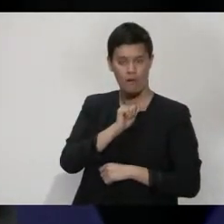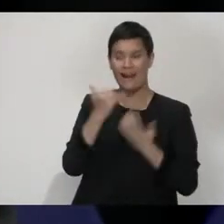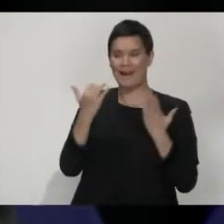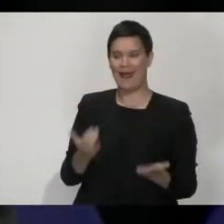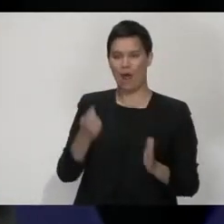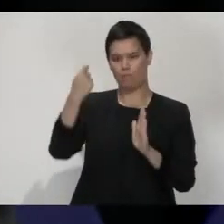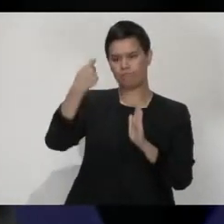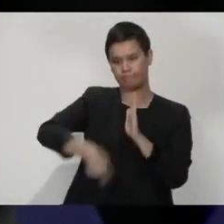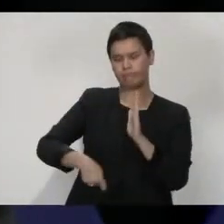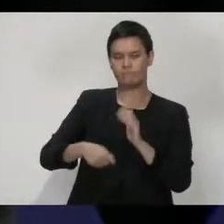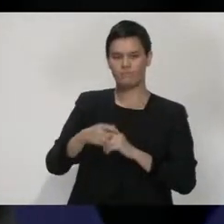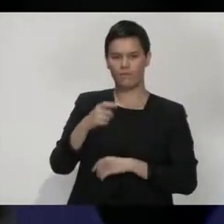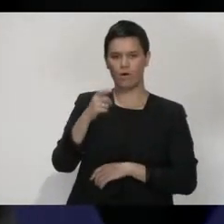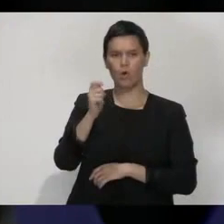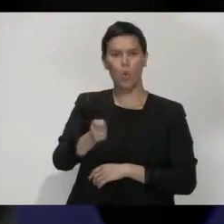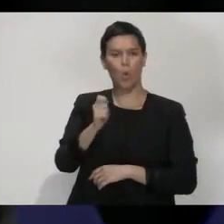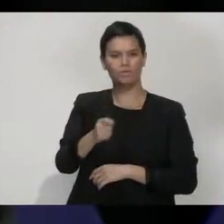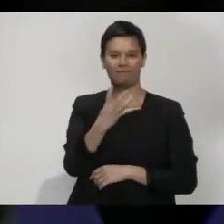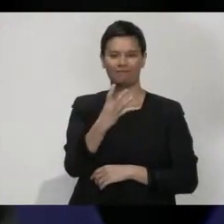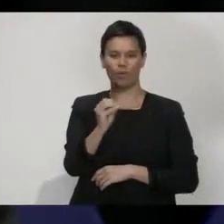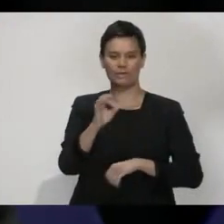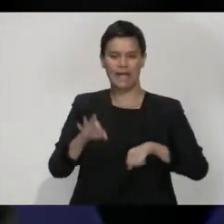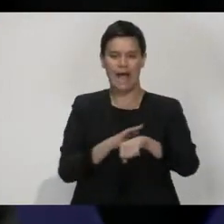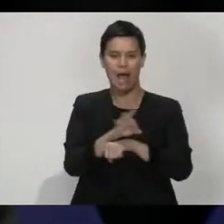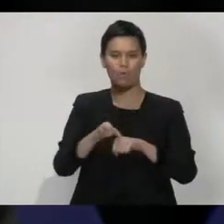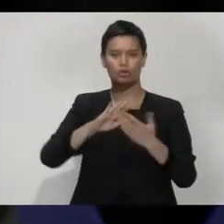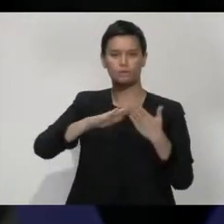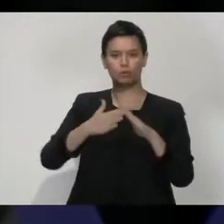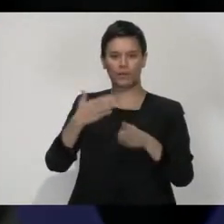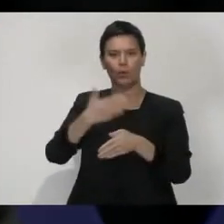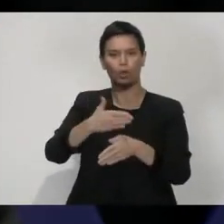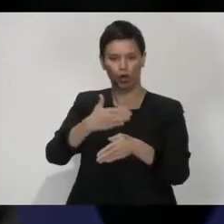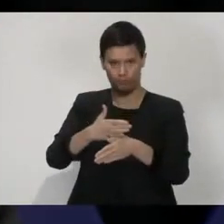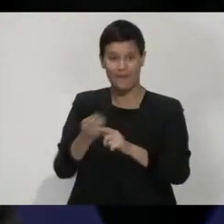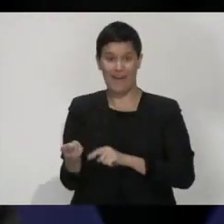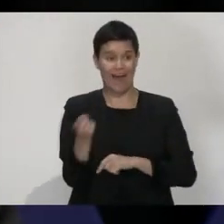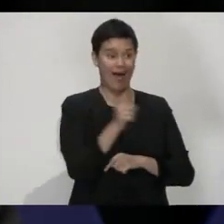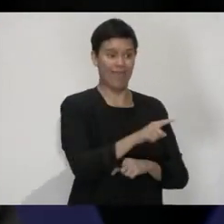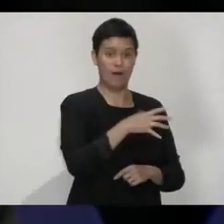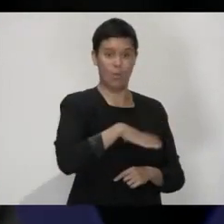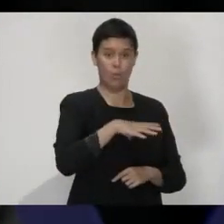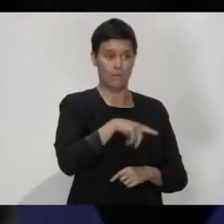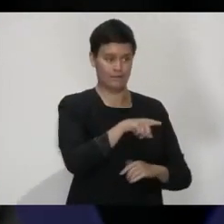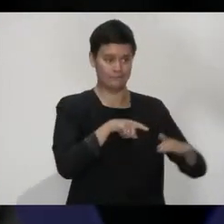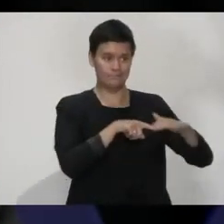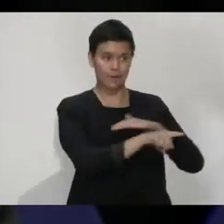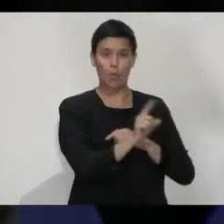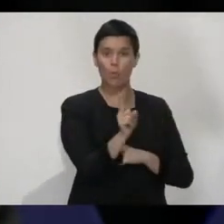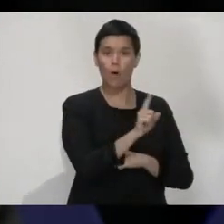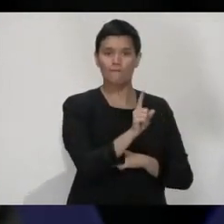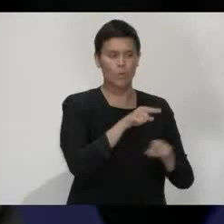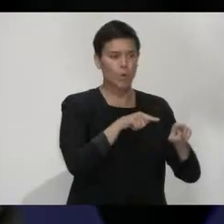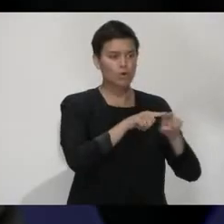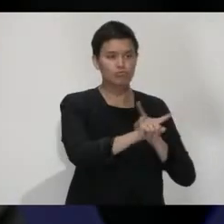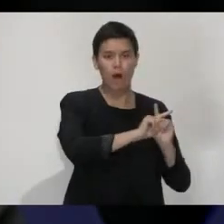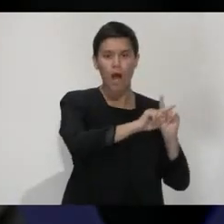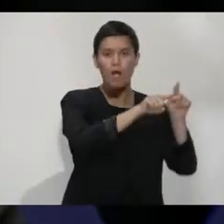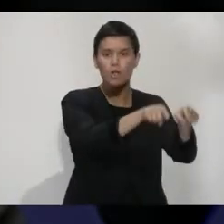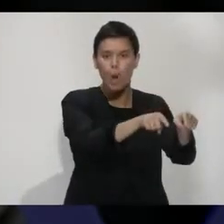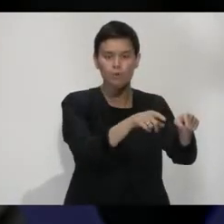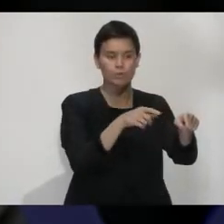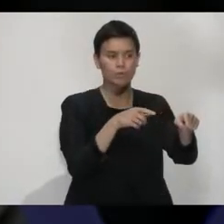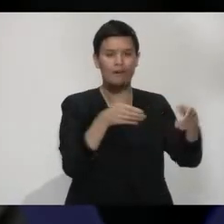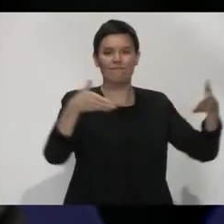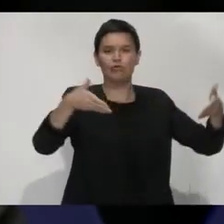community work. The mother who absconded attempting to take her children to the funeral of their father got 2 weeks jail